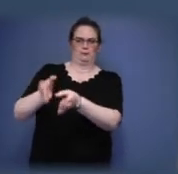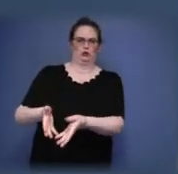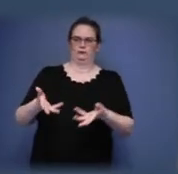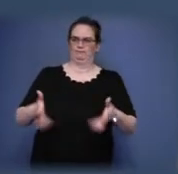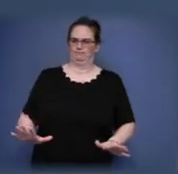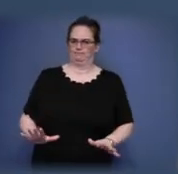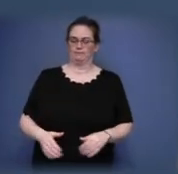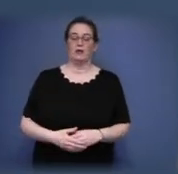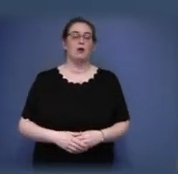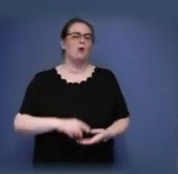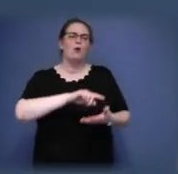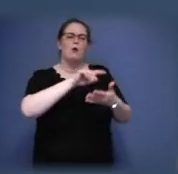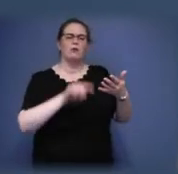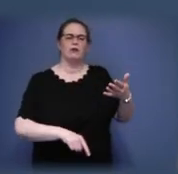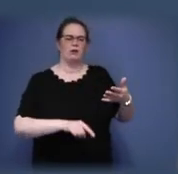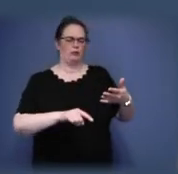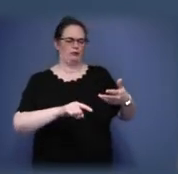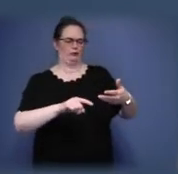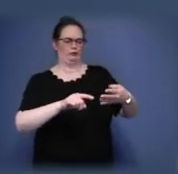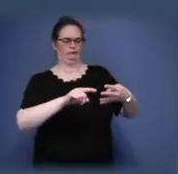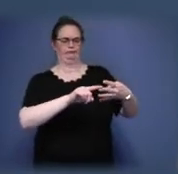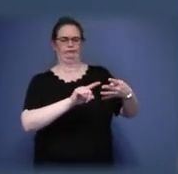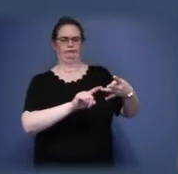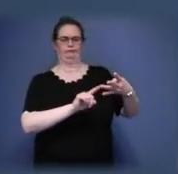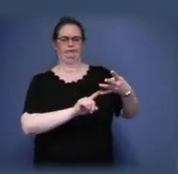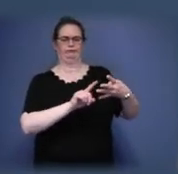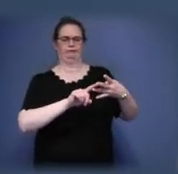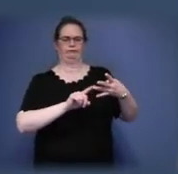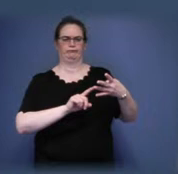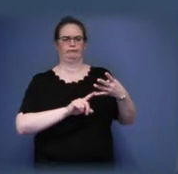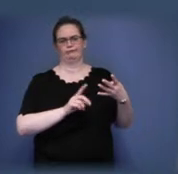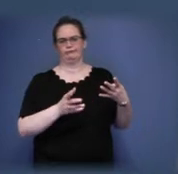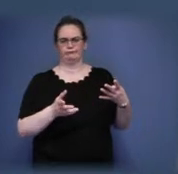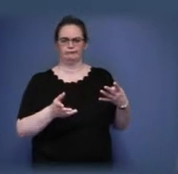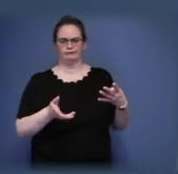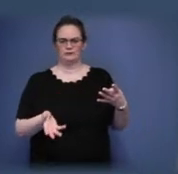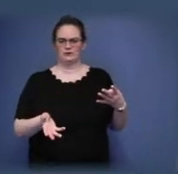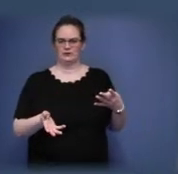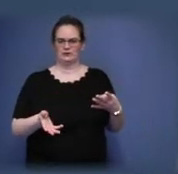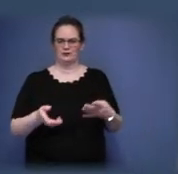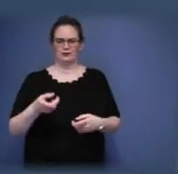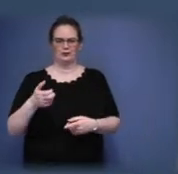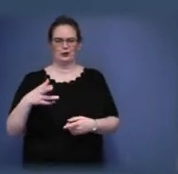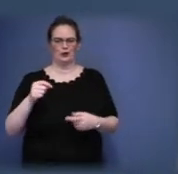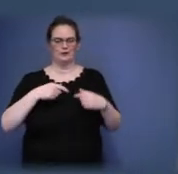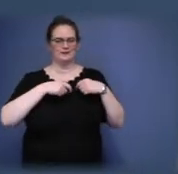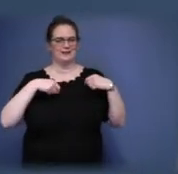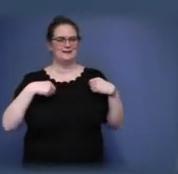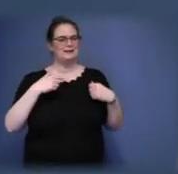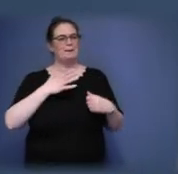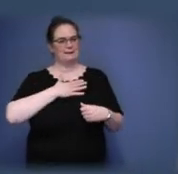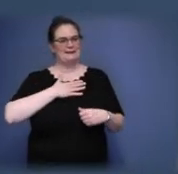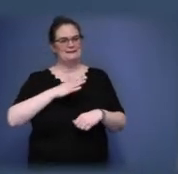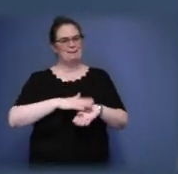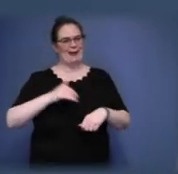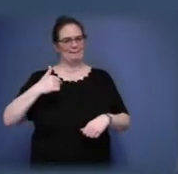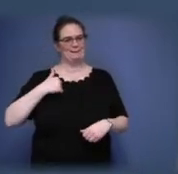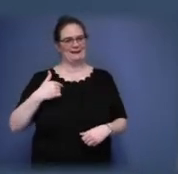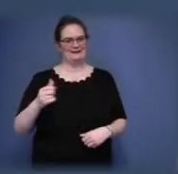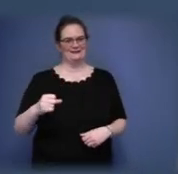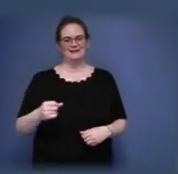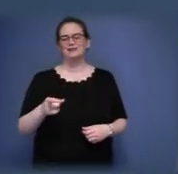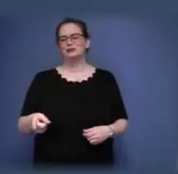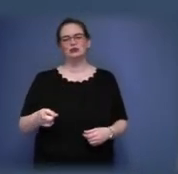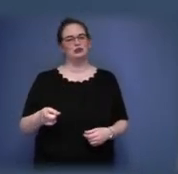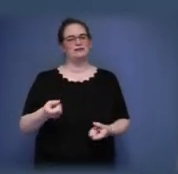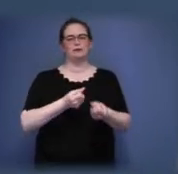person. All the other categories are, you know, Gert has a sign that says, please pet me. So